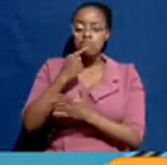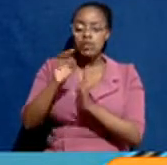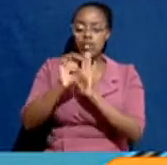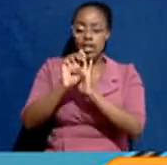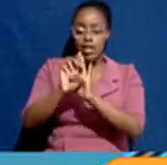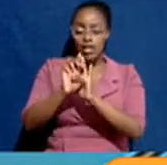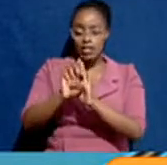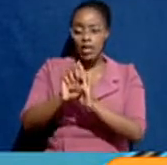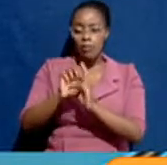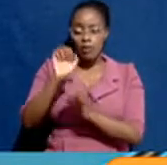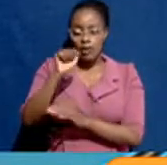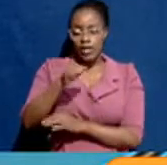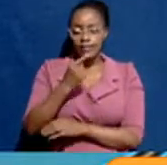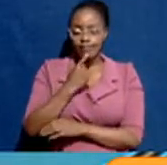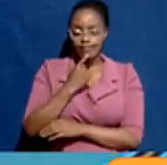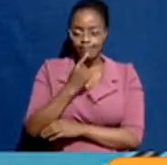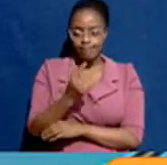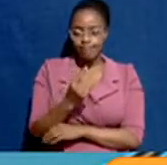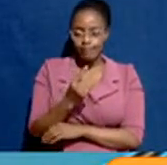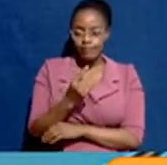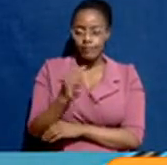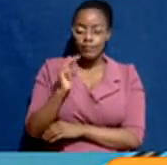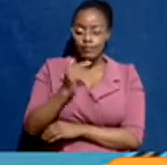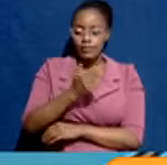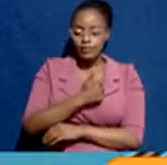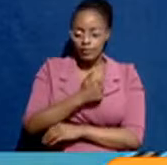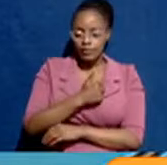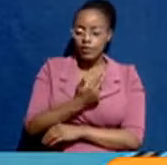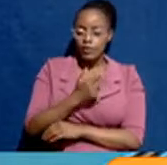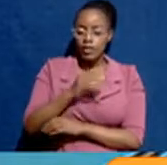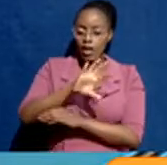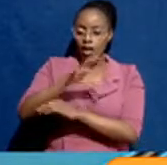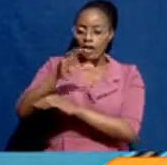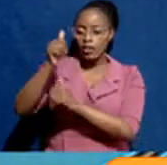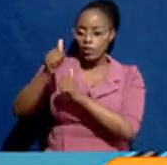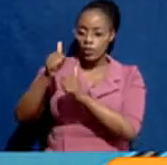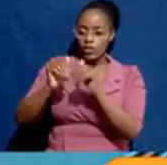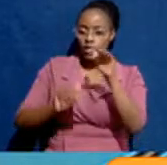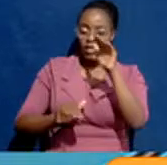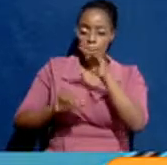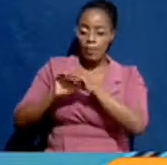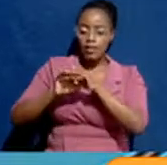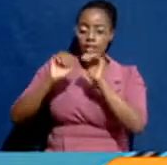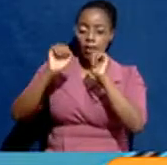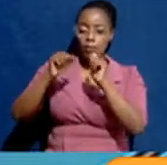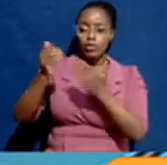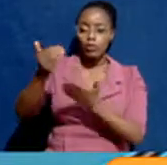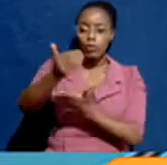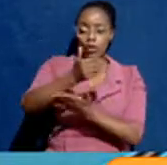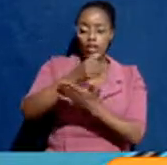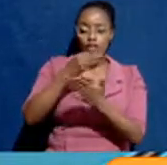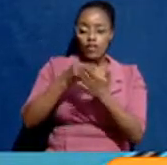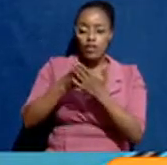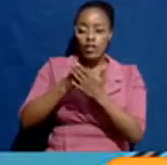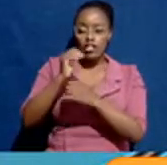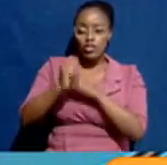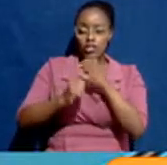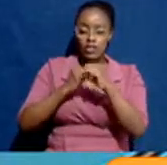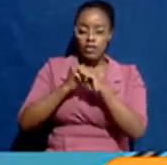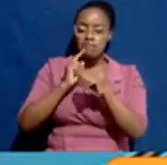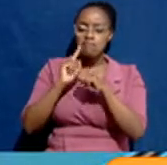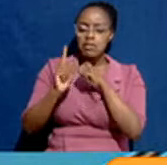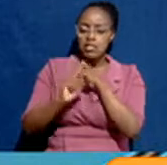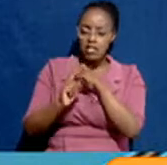county. We are a rural county, and the maximum that we can collect in a financial year is maybe